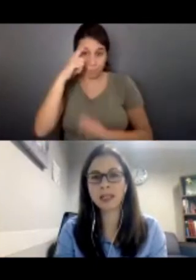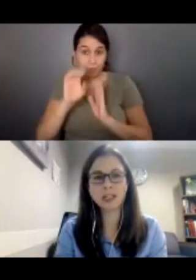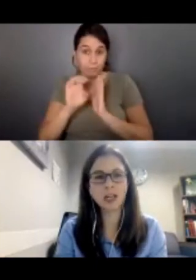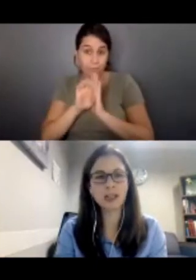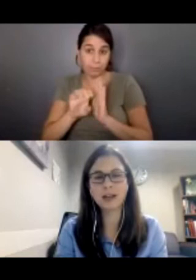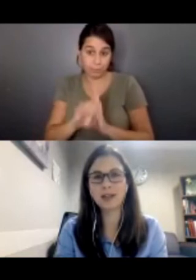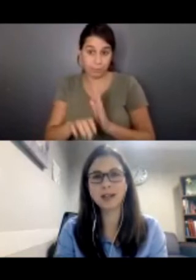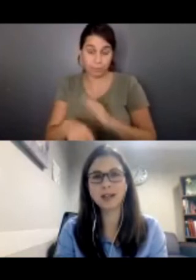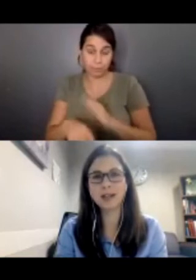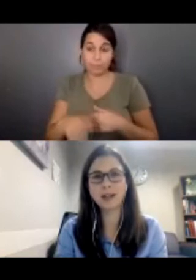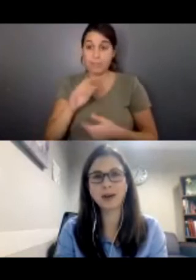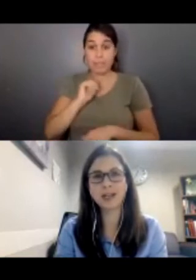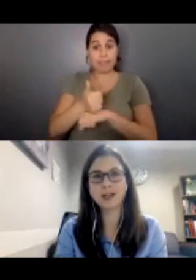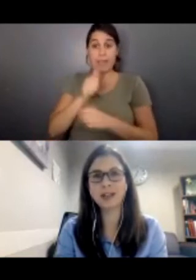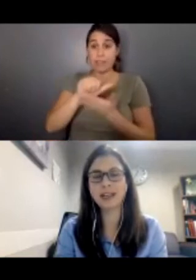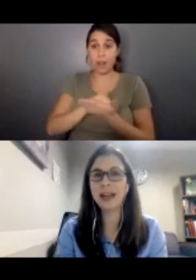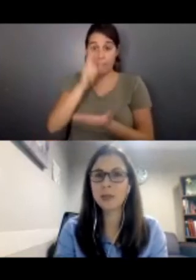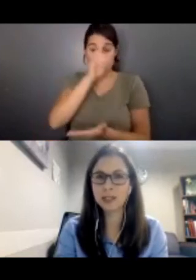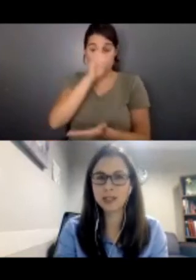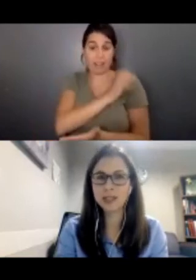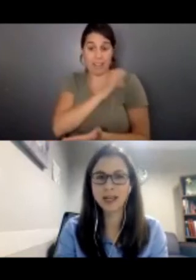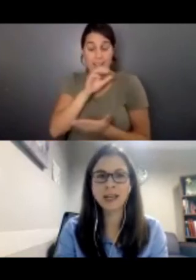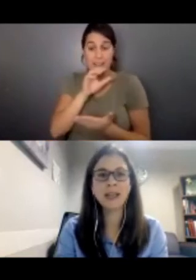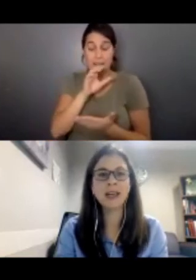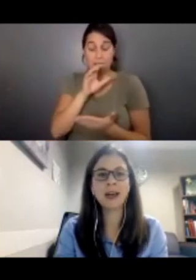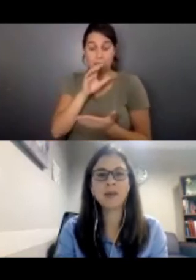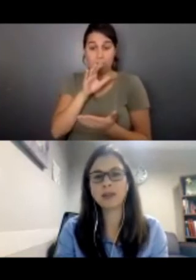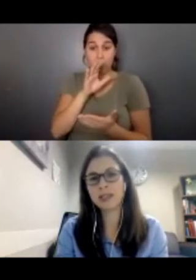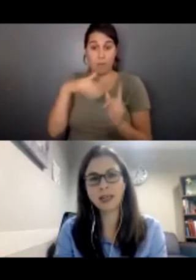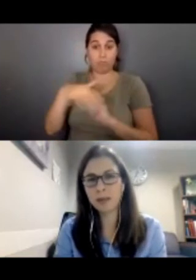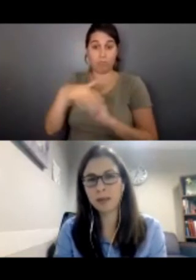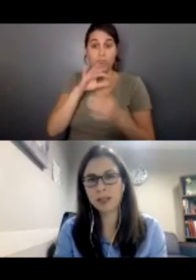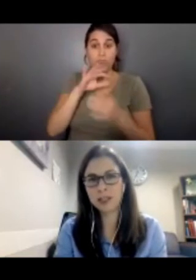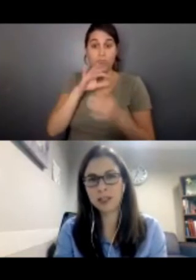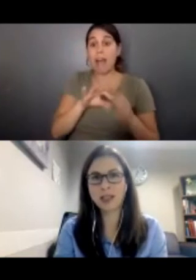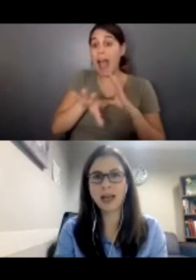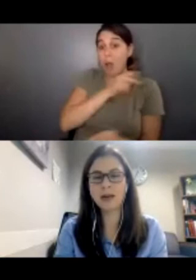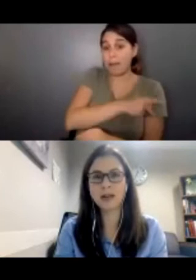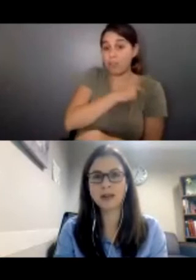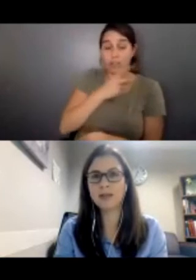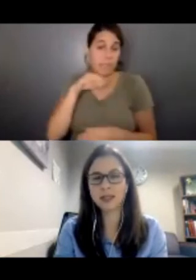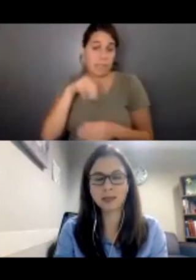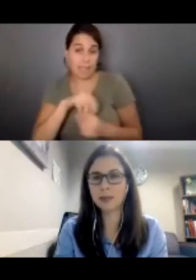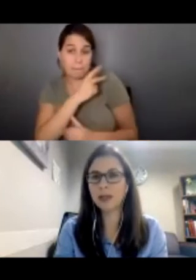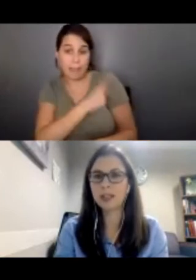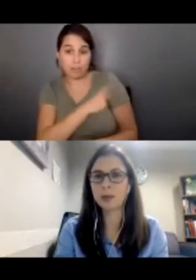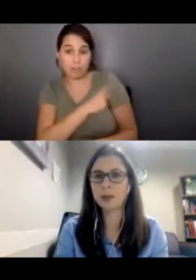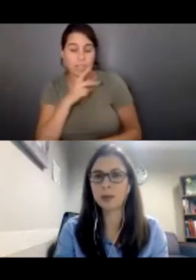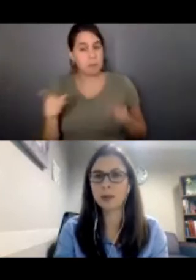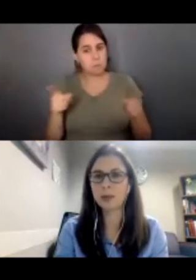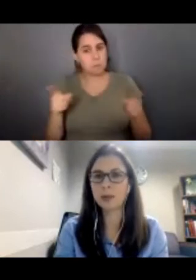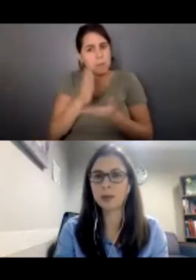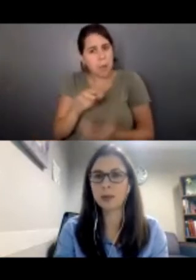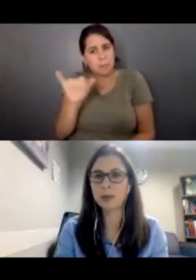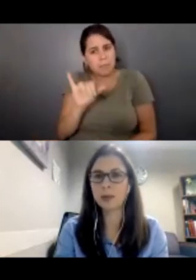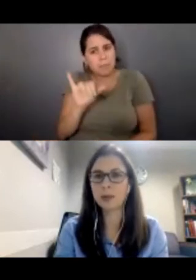setting the agenda of a clinical interaction look like in an outpatient setting versus in an inpatient setting? How there are definitely some similarities, but how there might